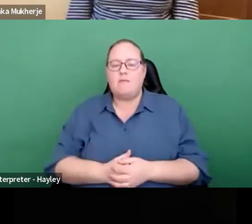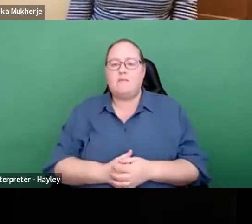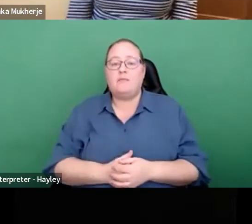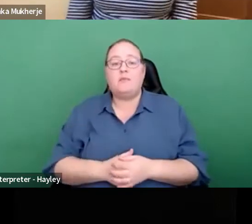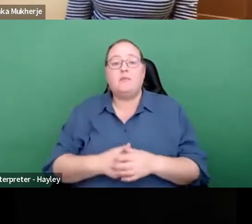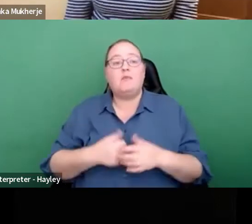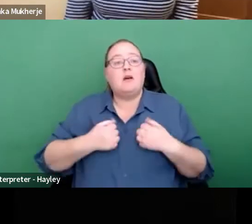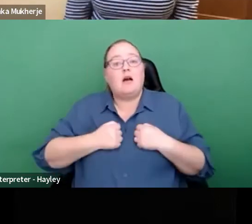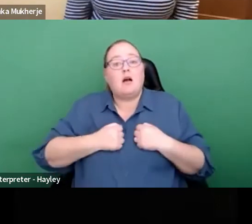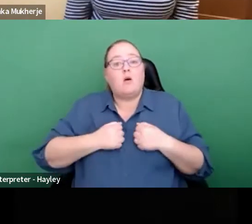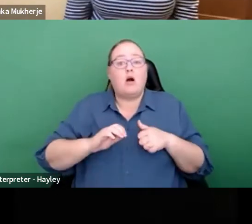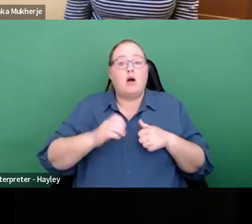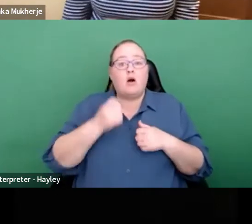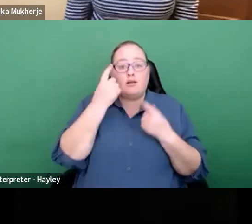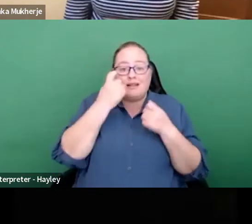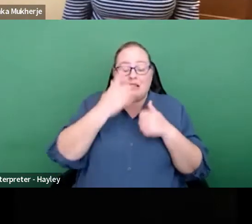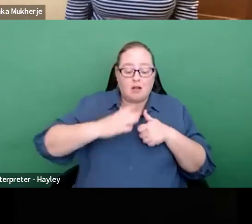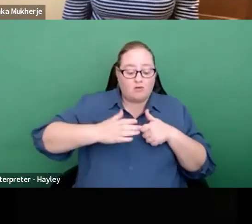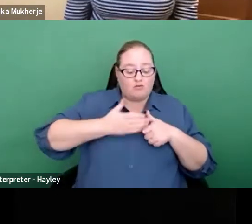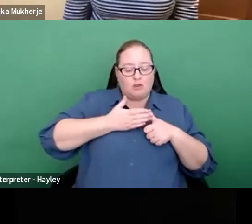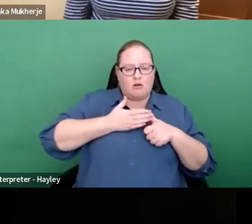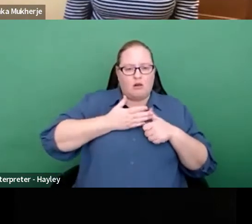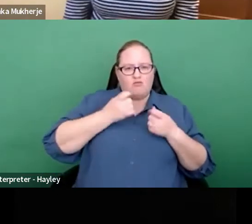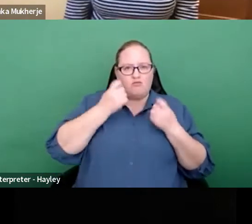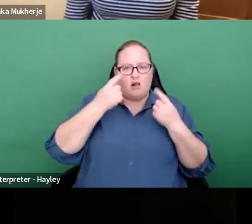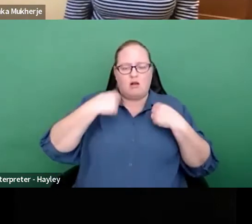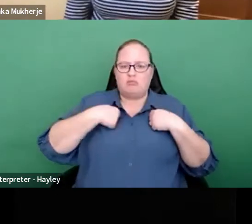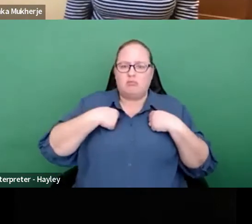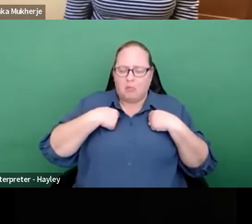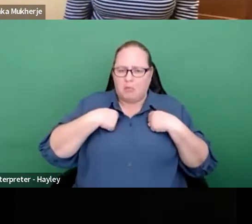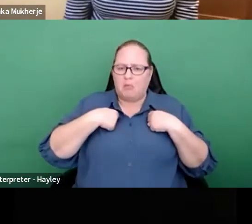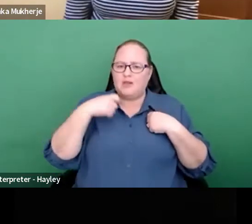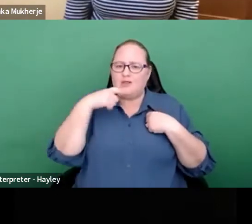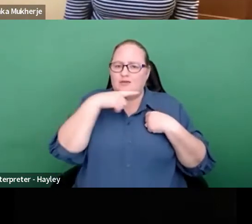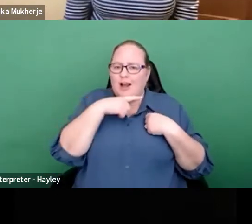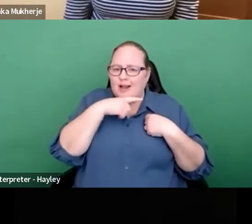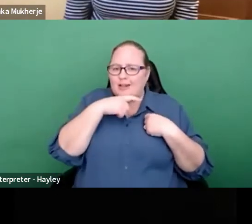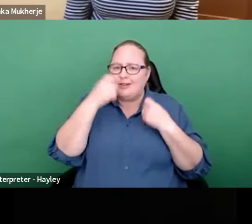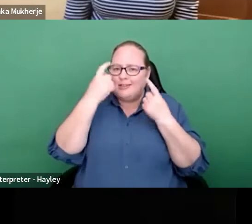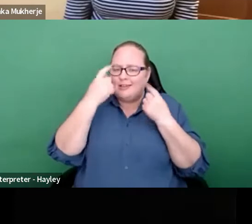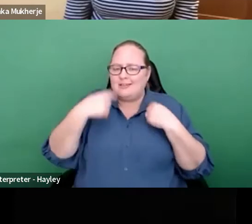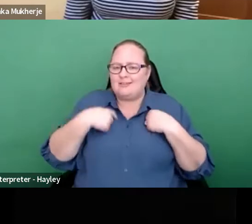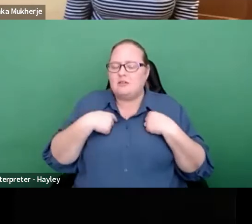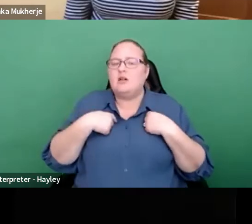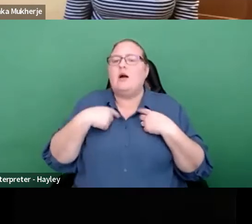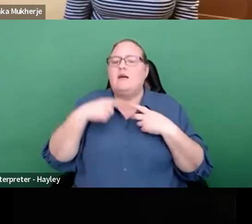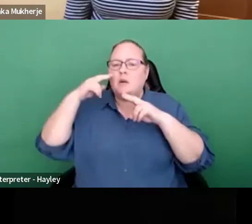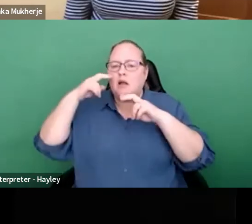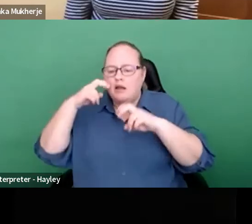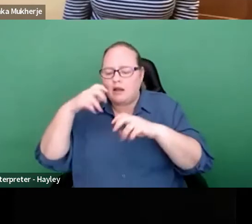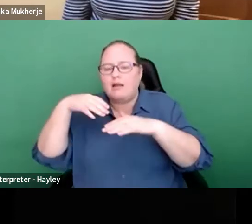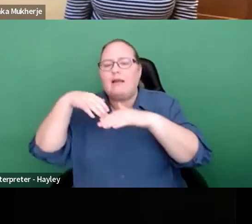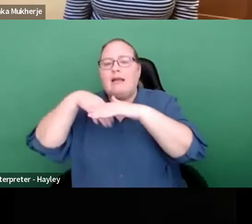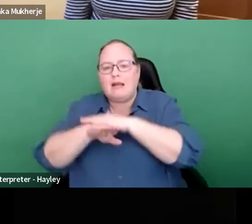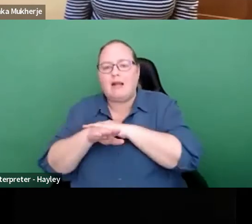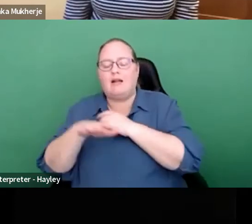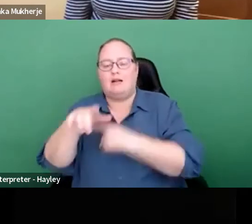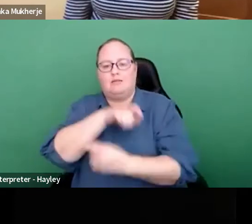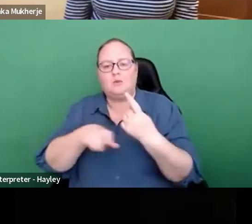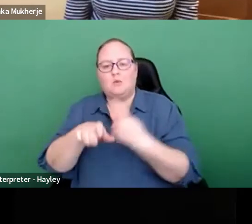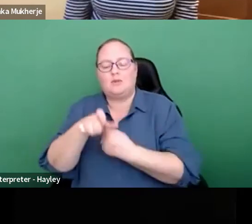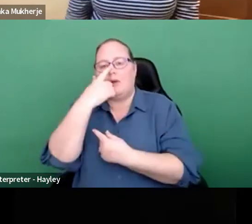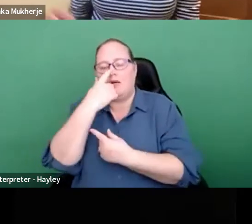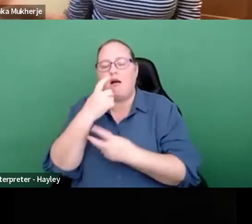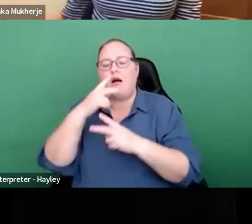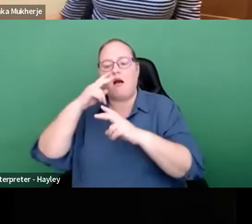original understandings were. As she points out, this is not based on surveys, but on deep fieldwork. We anthropologists live